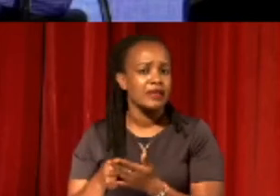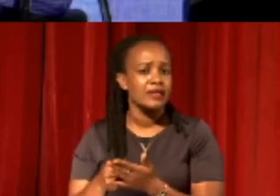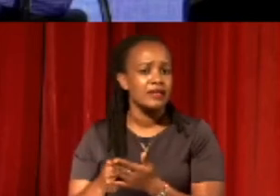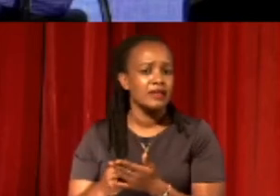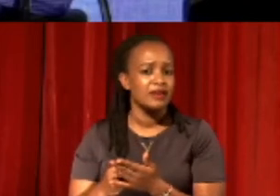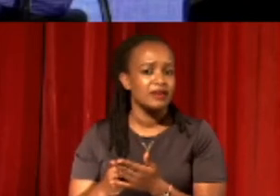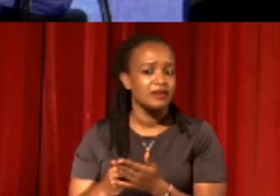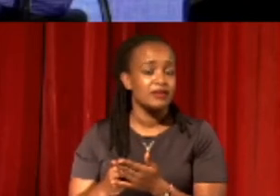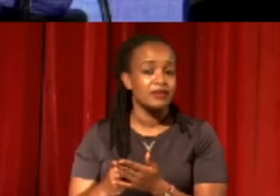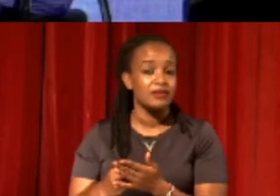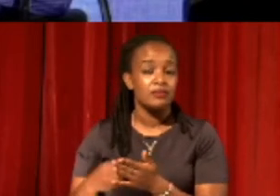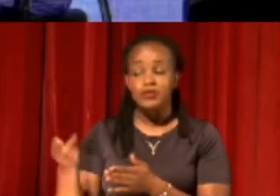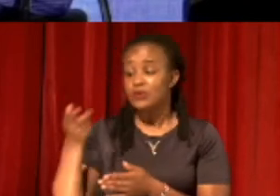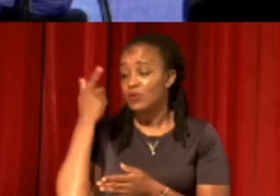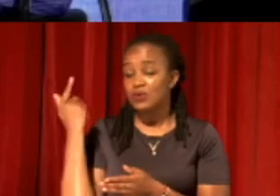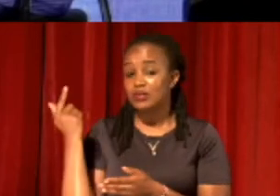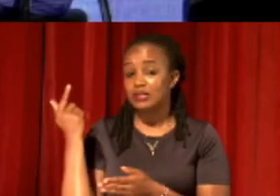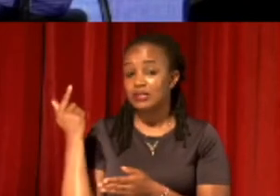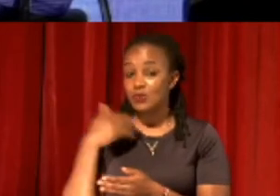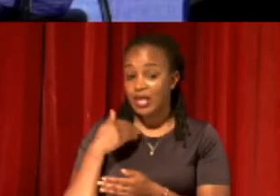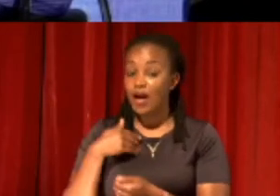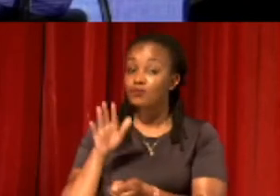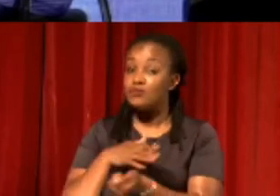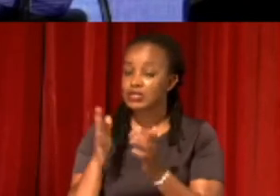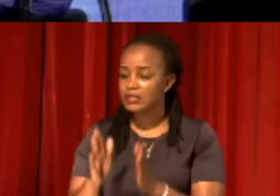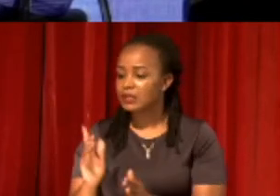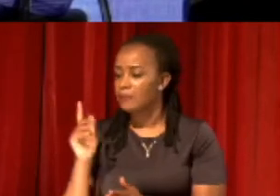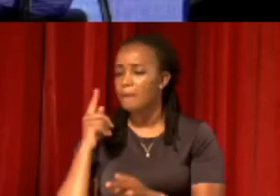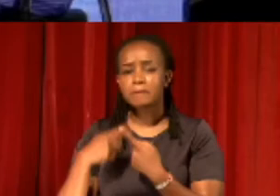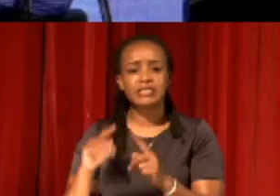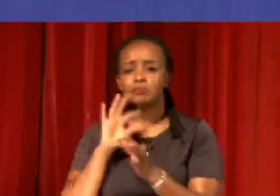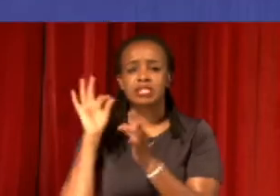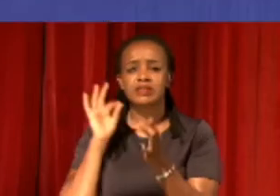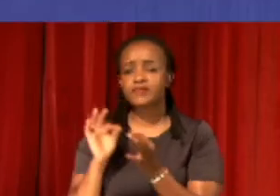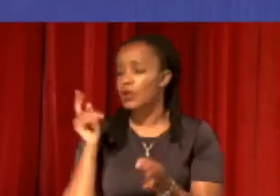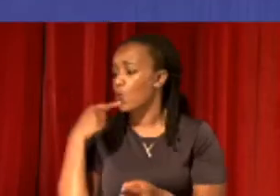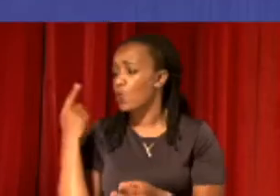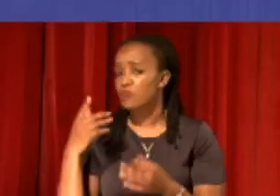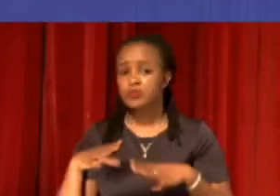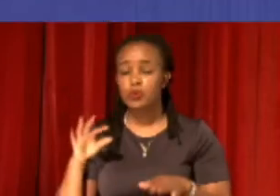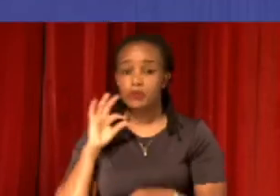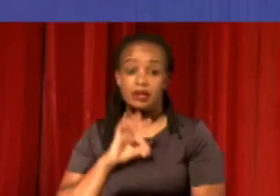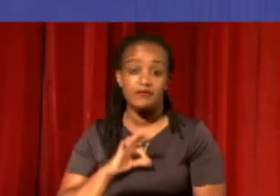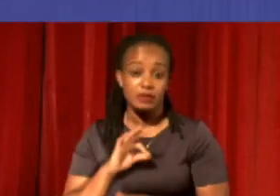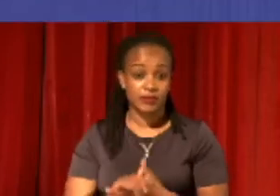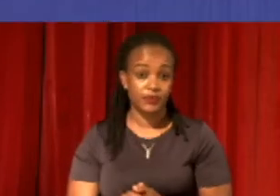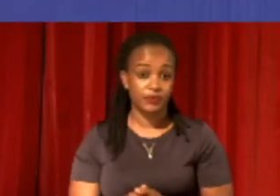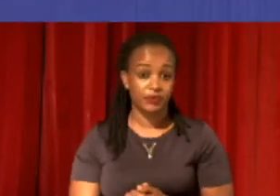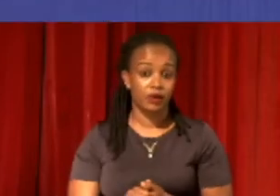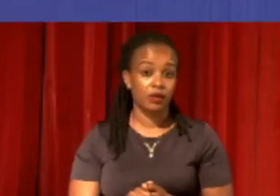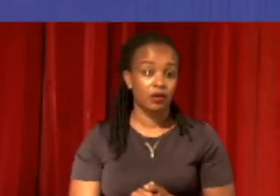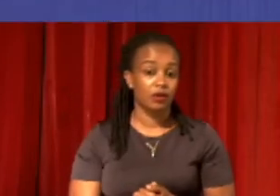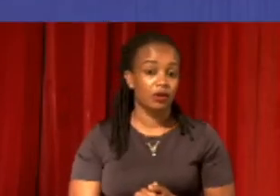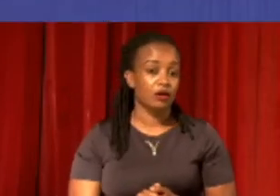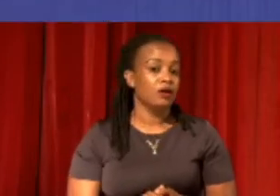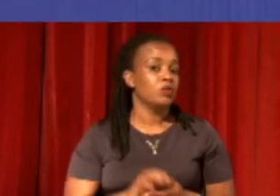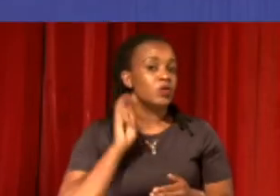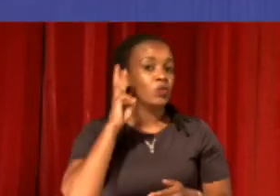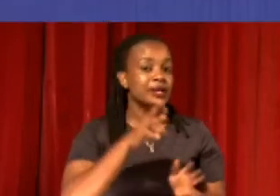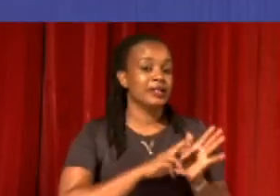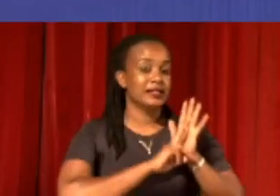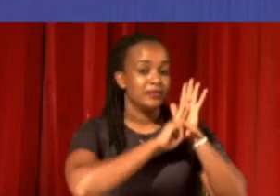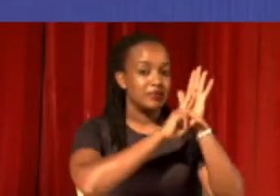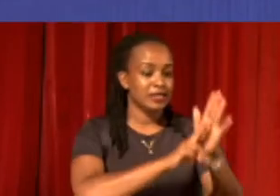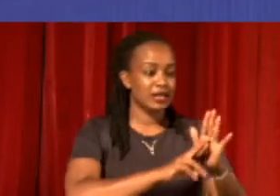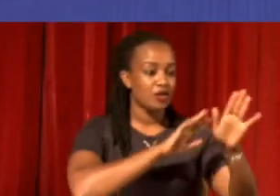because there's musicians, but let's yes. talk about who mm-hmm. they actually mm-hmm. are. So we represent all cadres of within